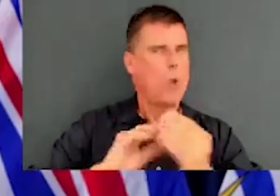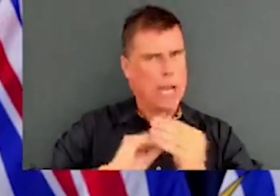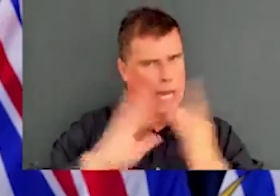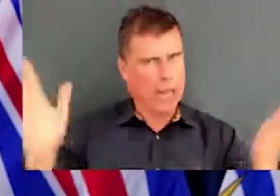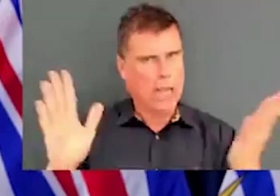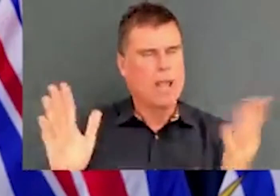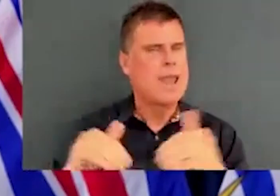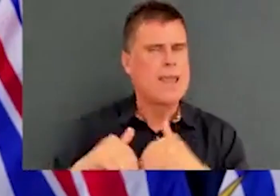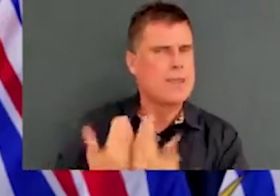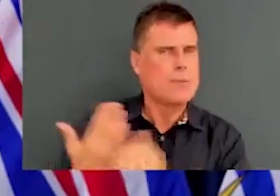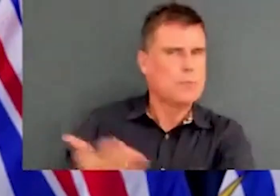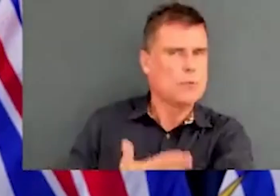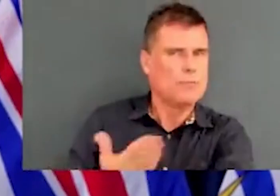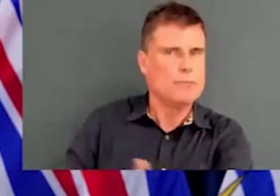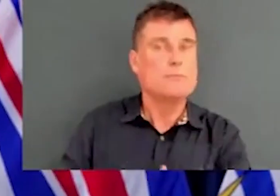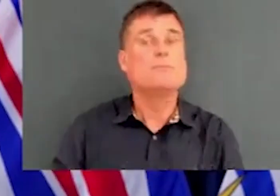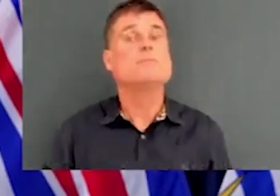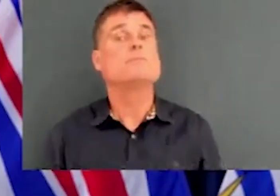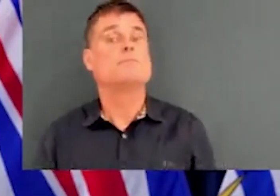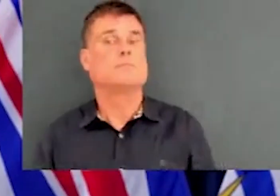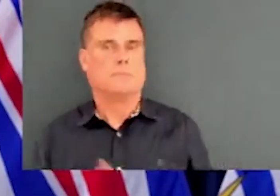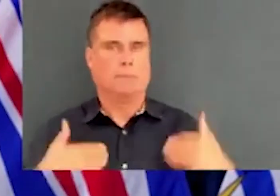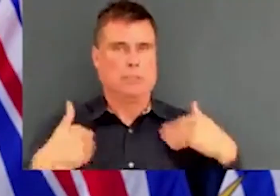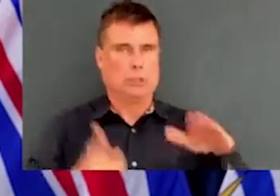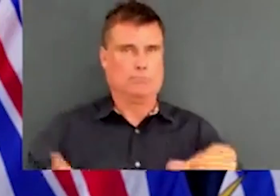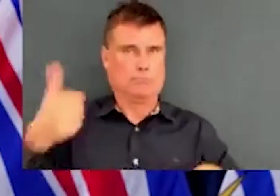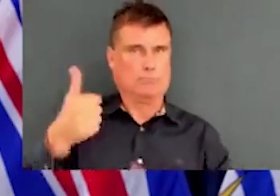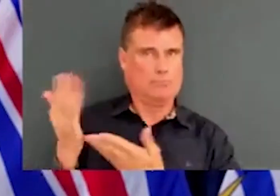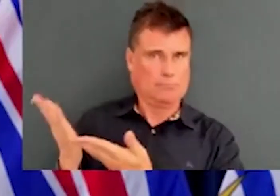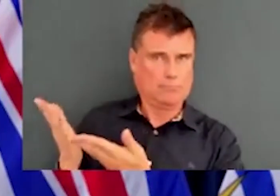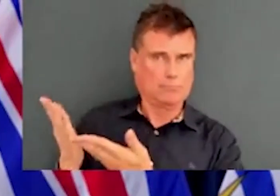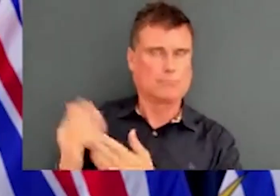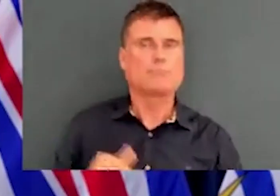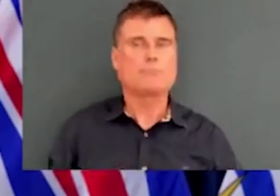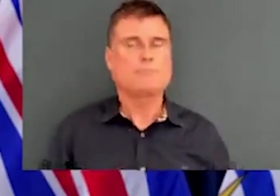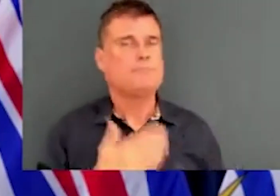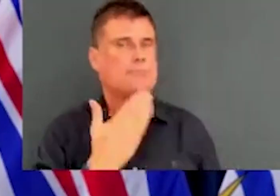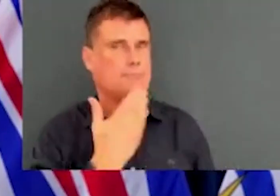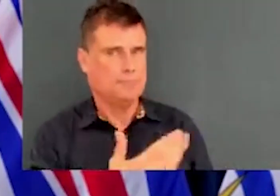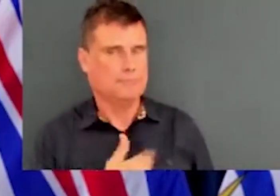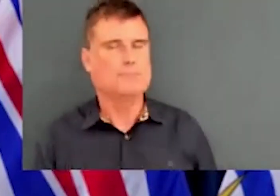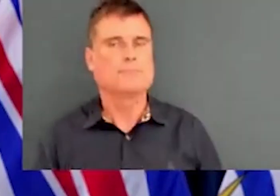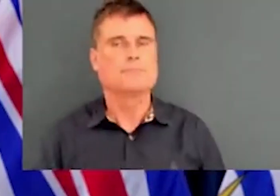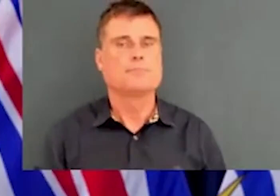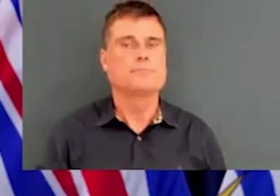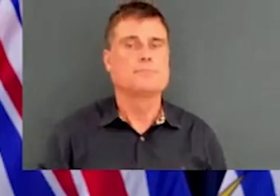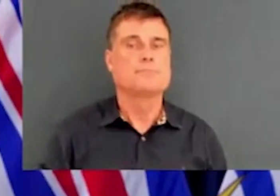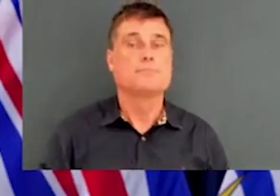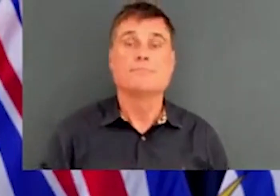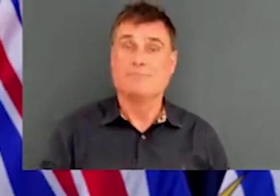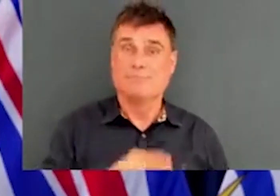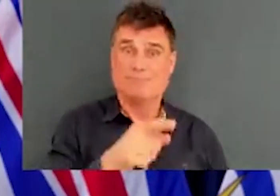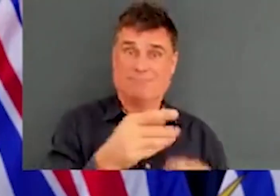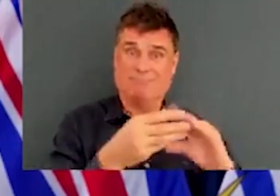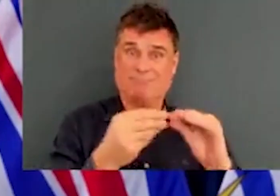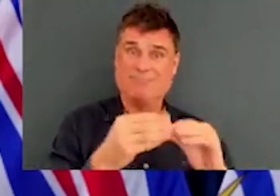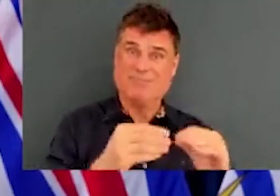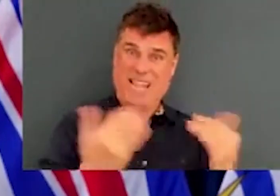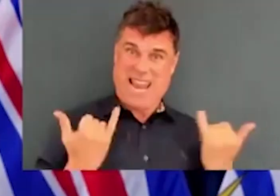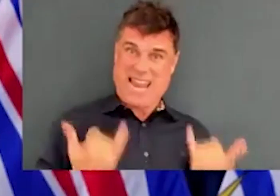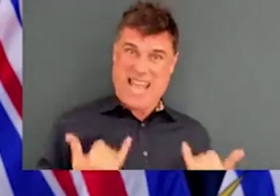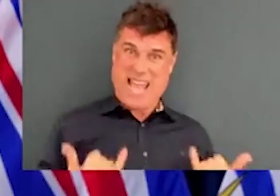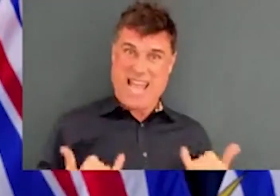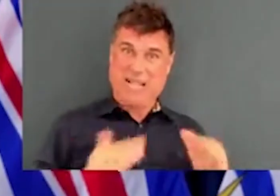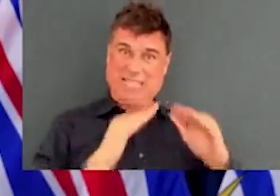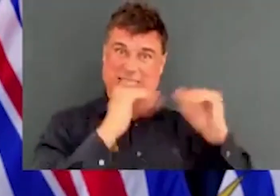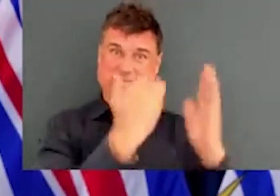you mentioned, the system that's in existence now and is going to be changed, very, very hard to understand and